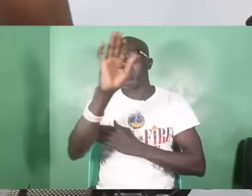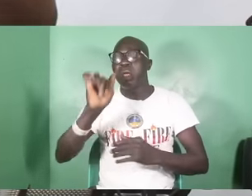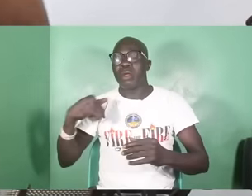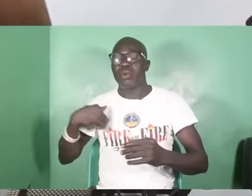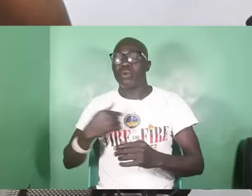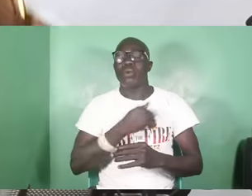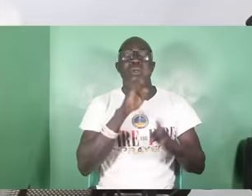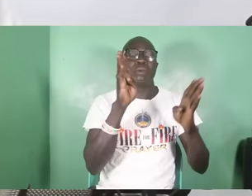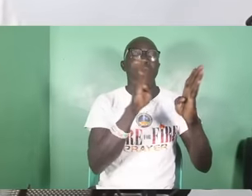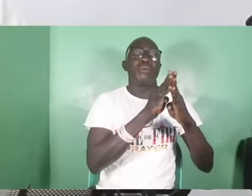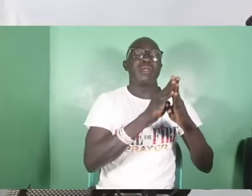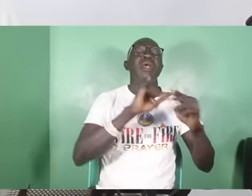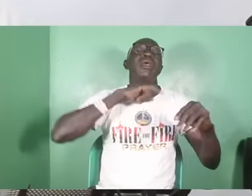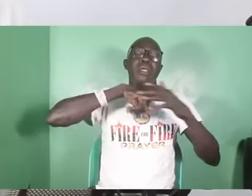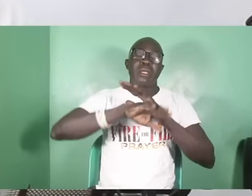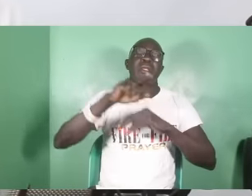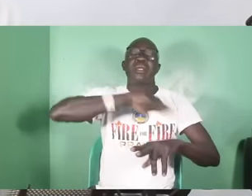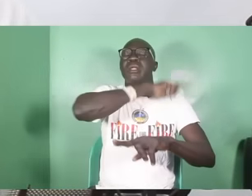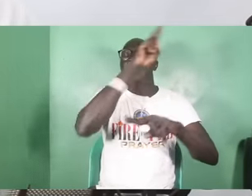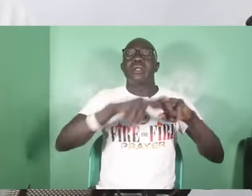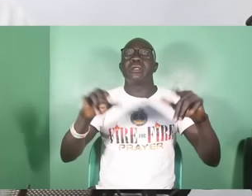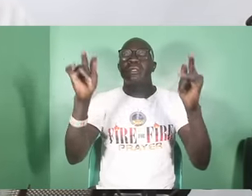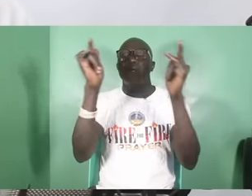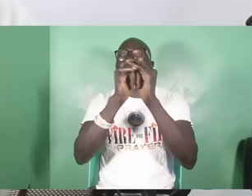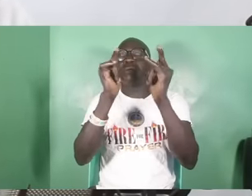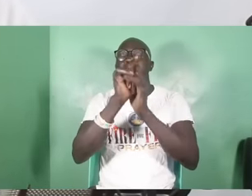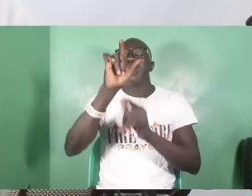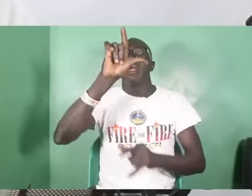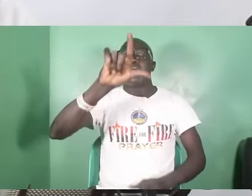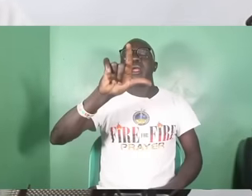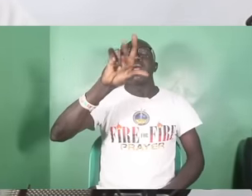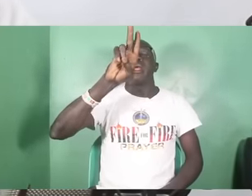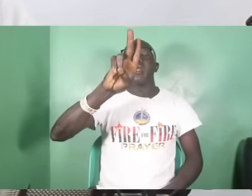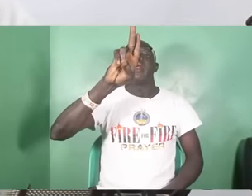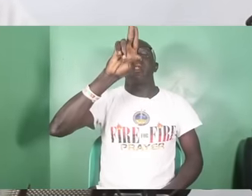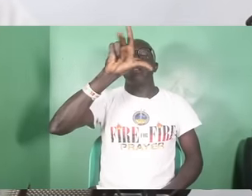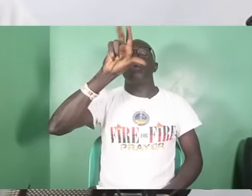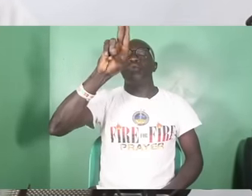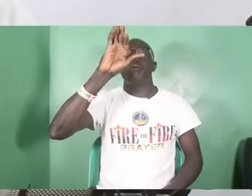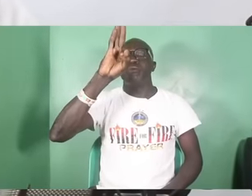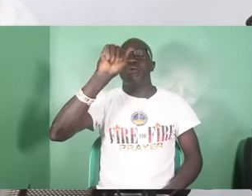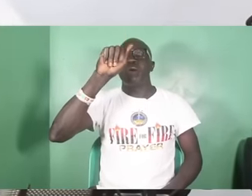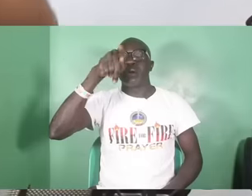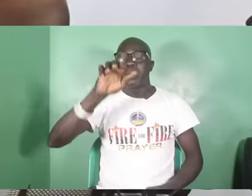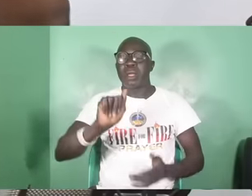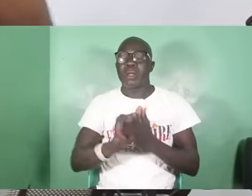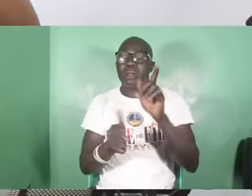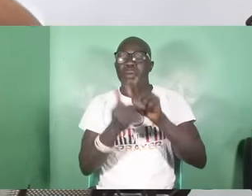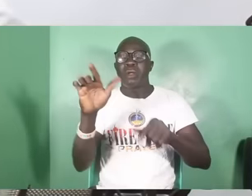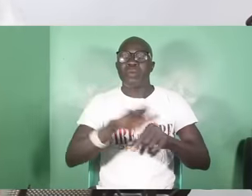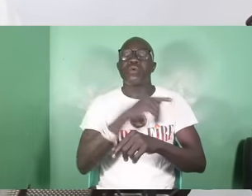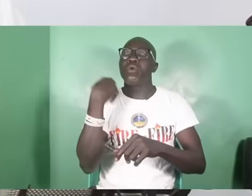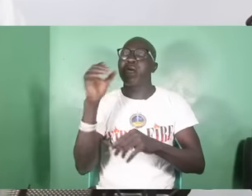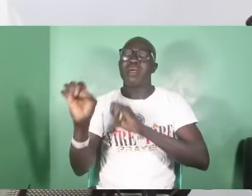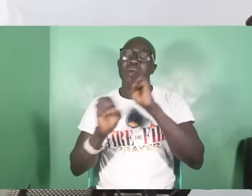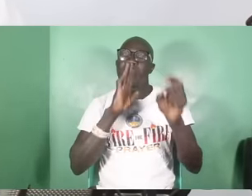awa pade we na meet at a national camp ninu fun ape lagbara olo by the grace of God o ma ni agbara to be power gbogbo ni ba wa nbe